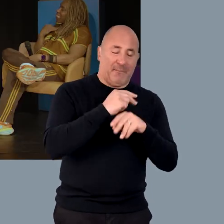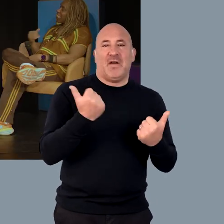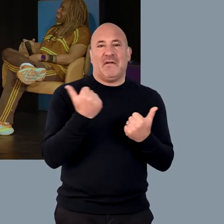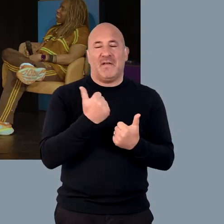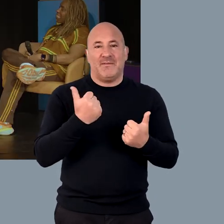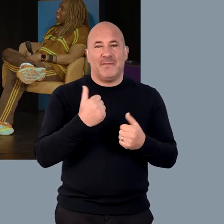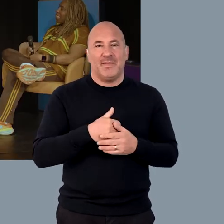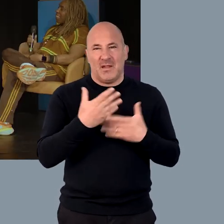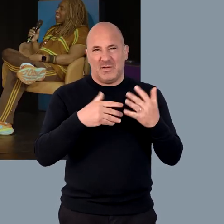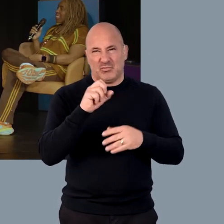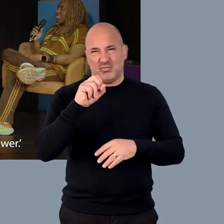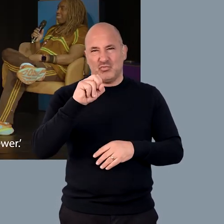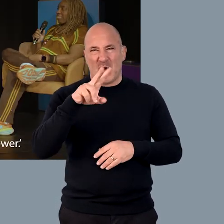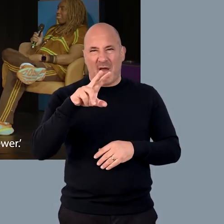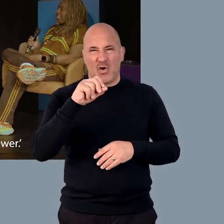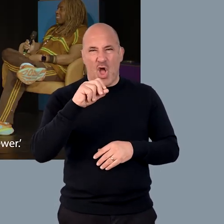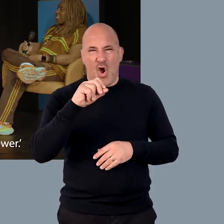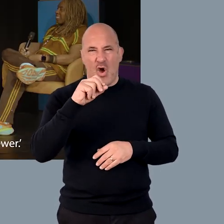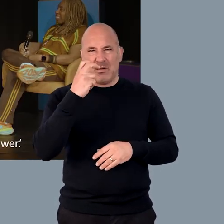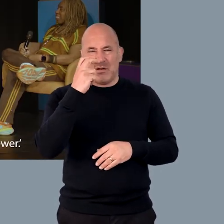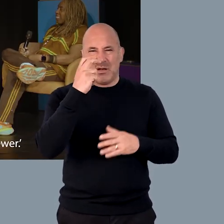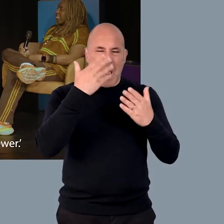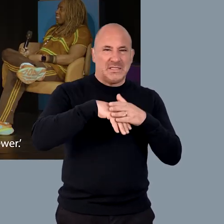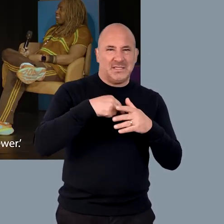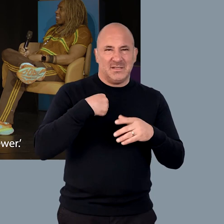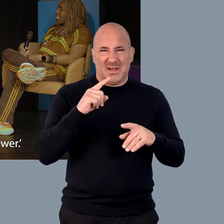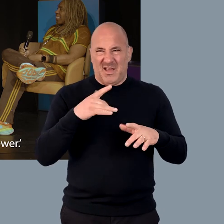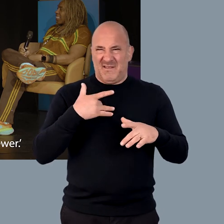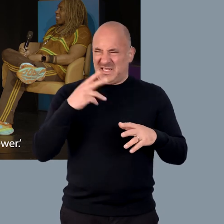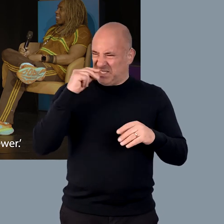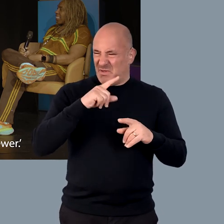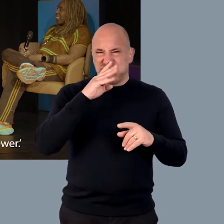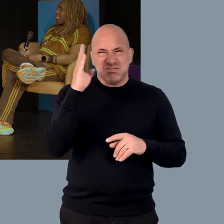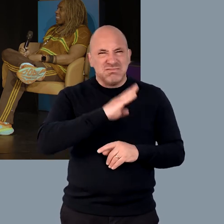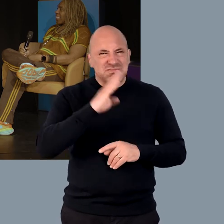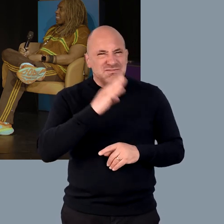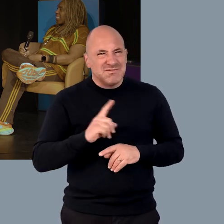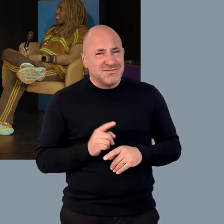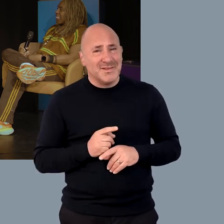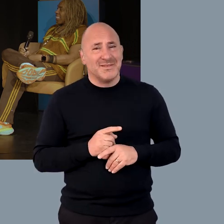fine It'll be fine. And then I went out at midnight. I was like, I feel like I'm sleeping in a sewer